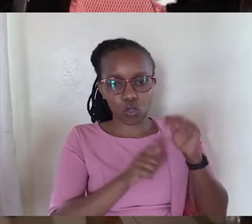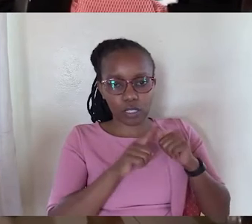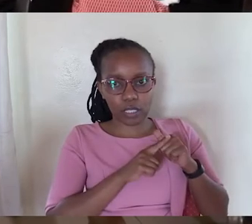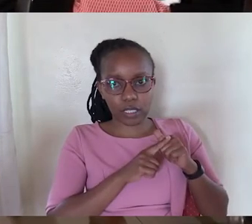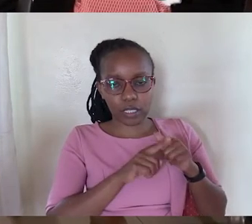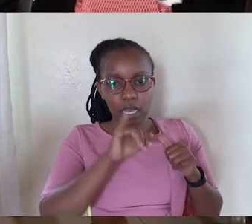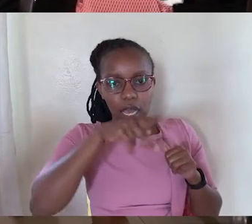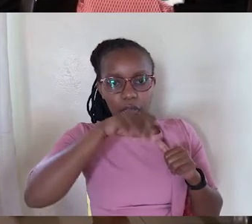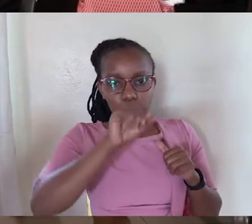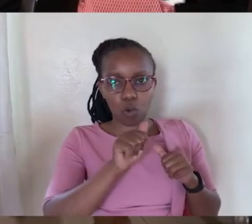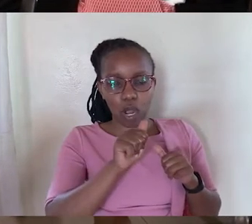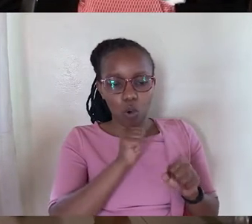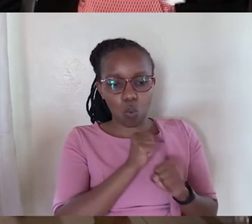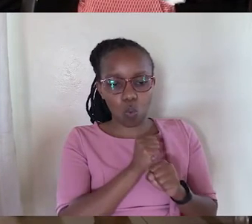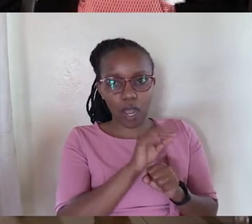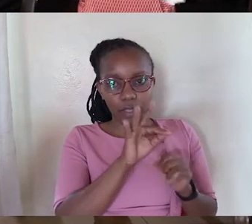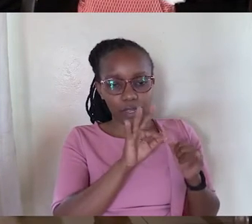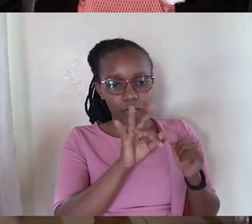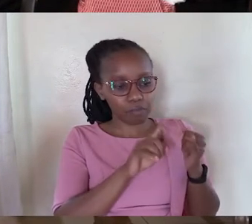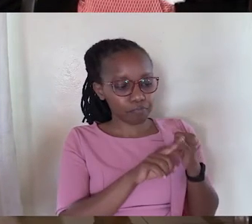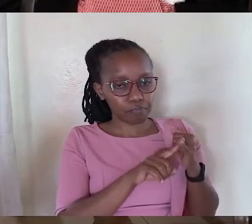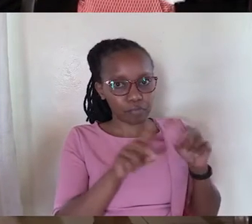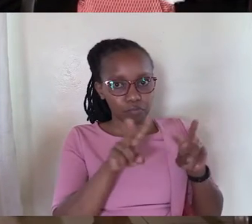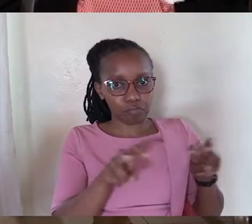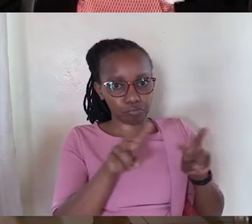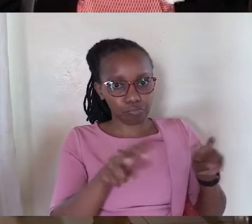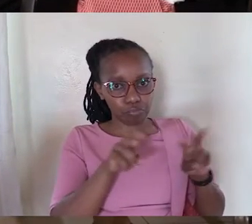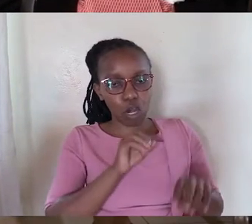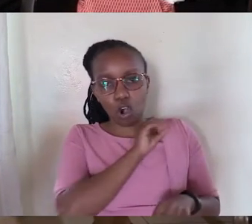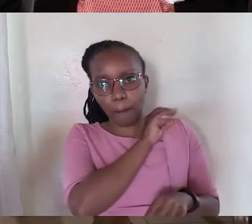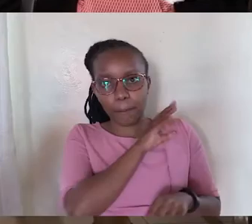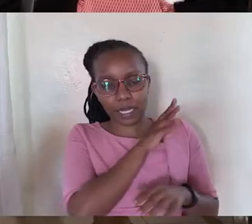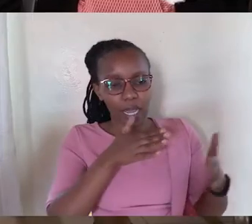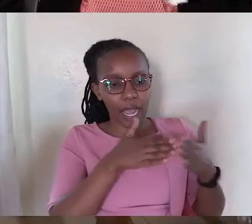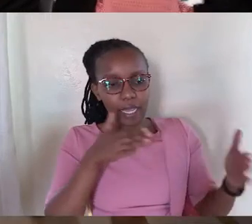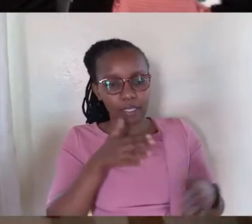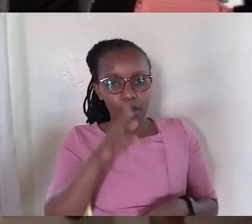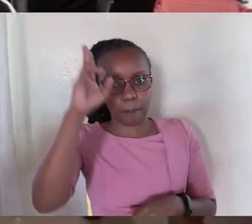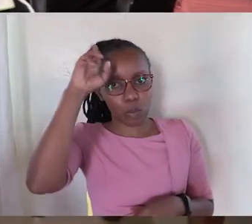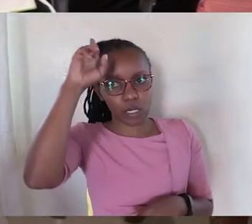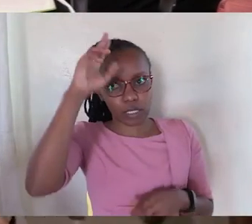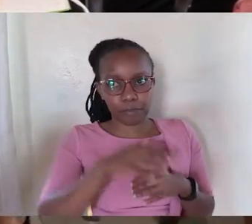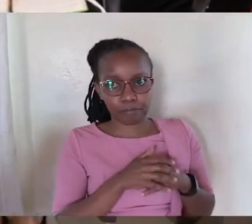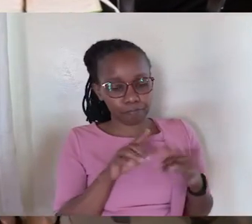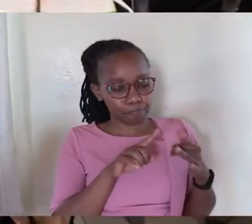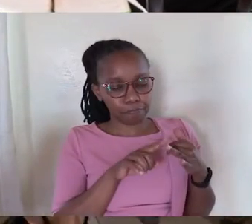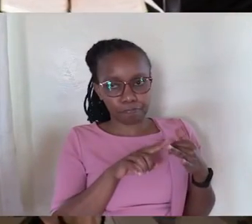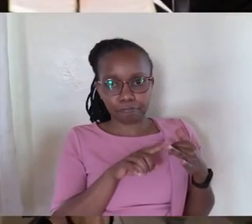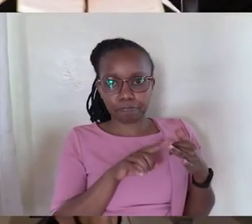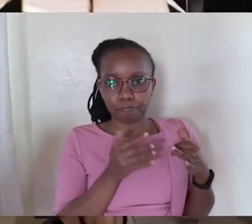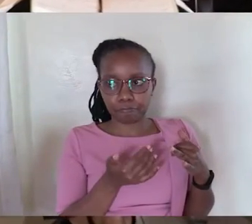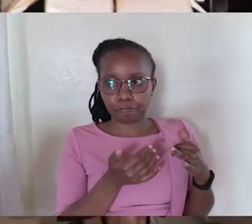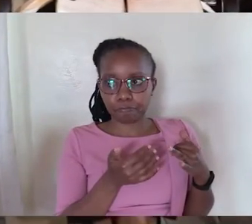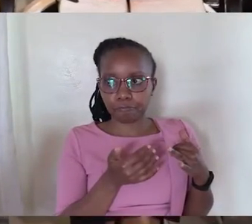main functions. Number one is to investigate complaints against the police. Number two is